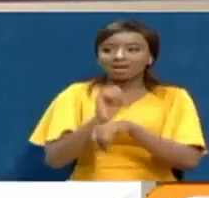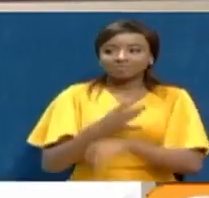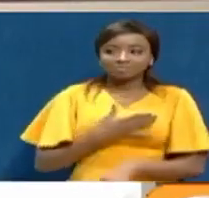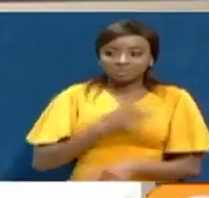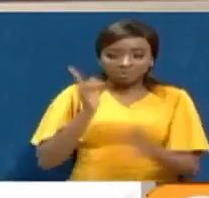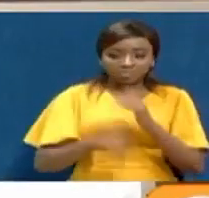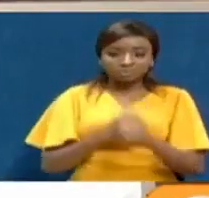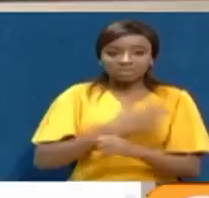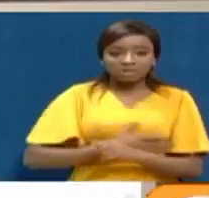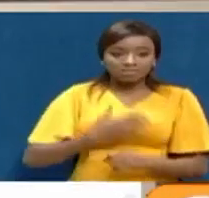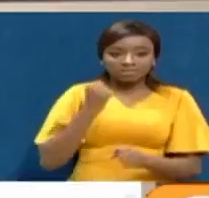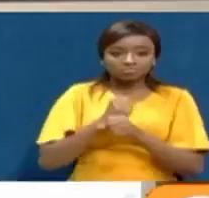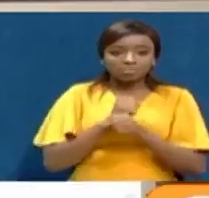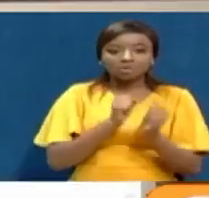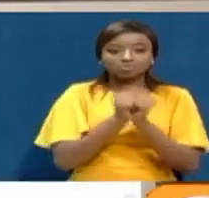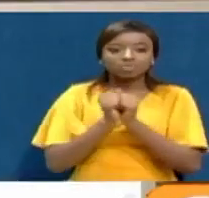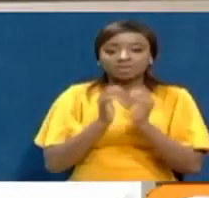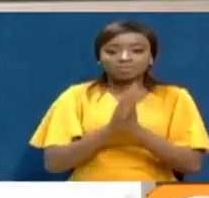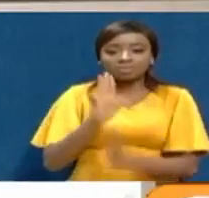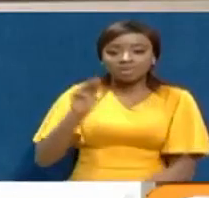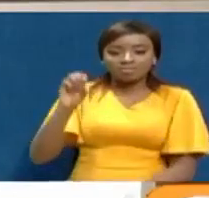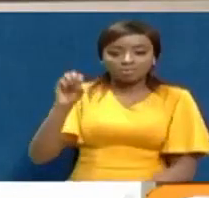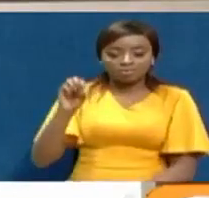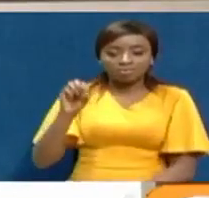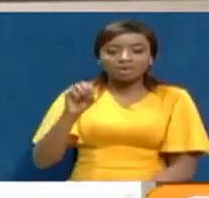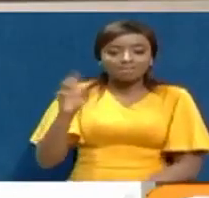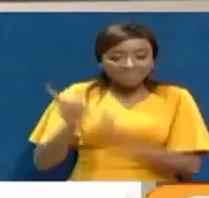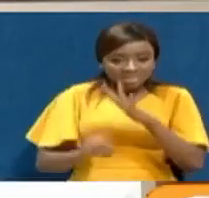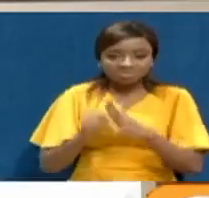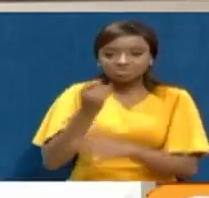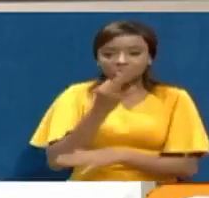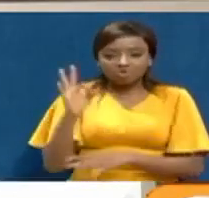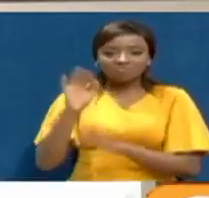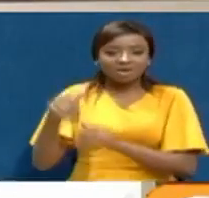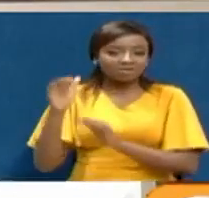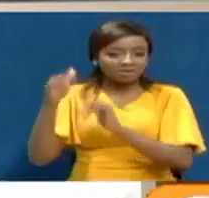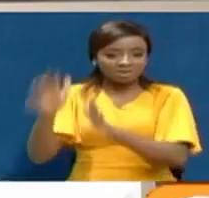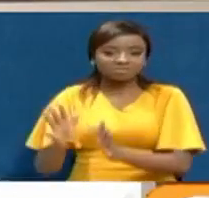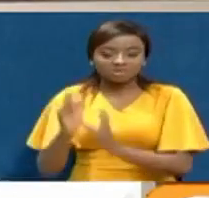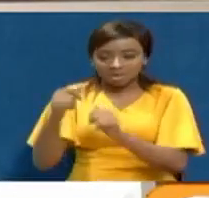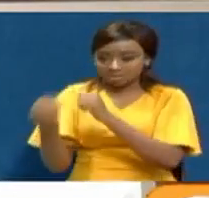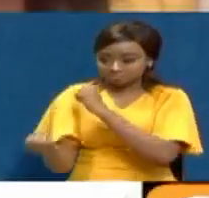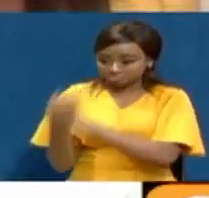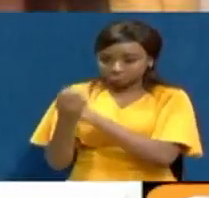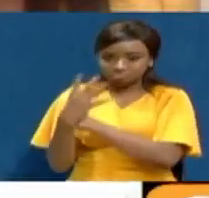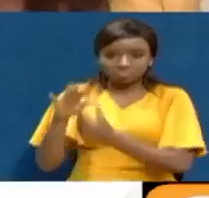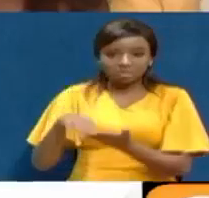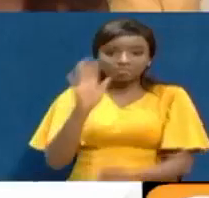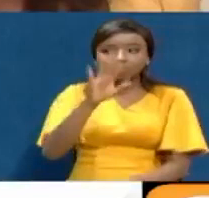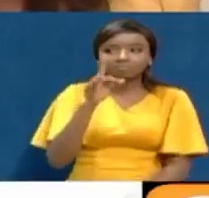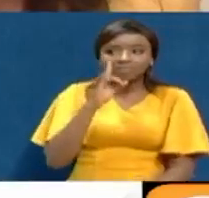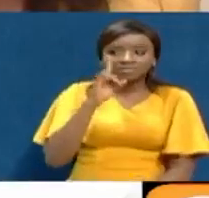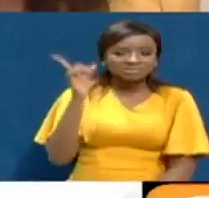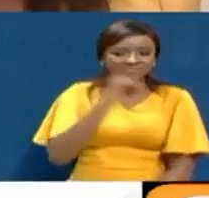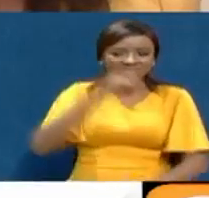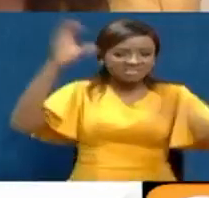be to work with the Ministry of Agriculture to be able to best advise them as they are the experts. Yeah, and Patricia, we've seen some